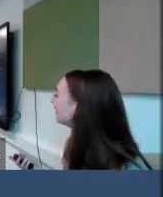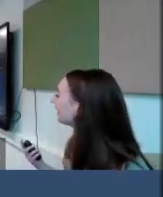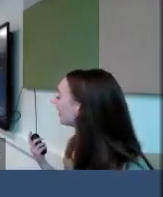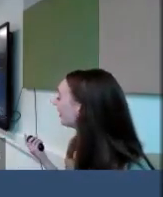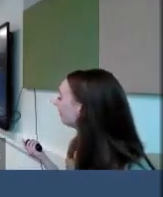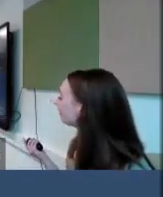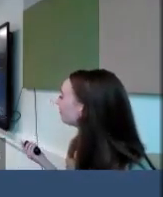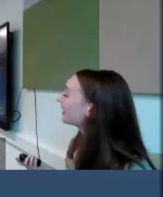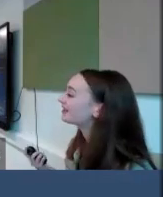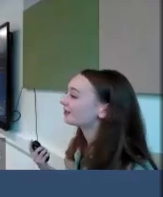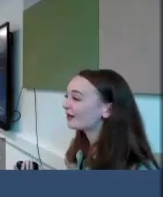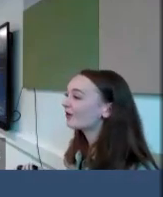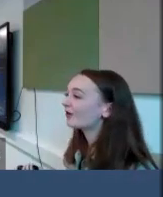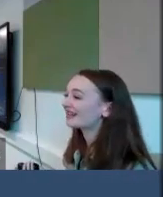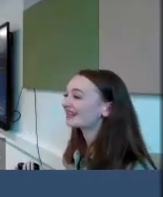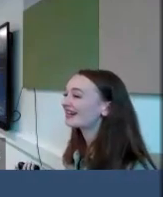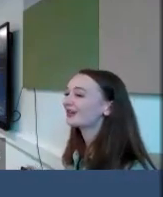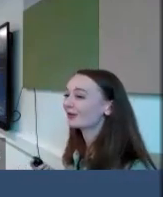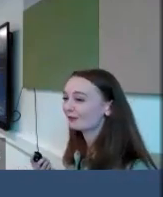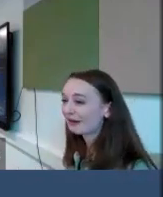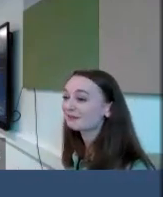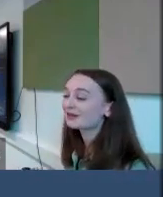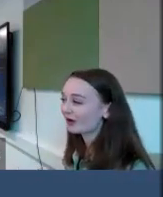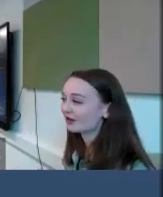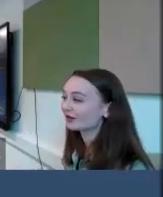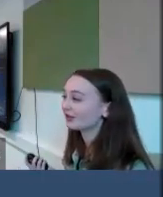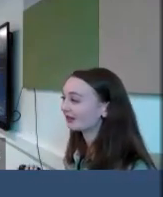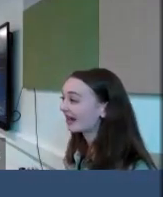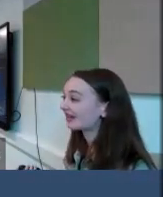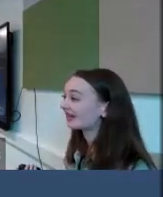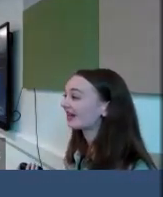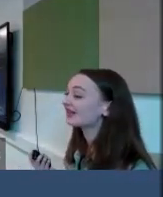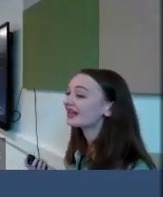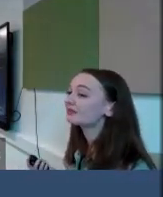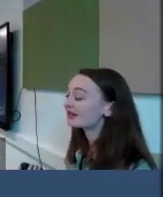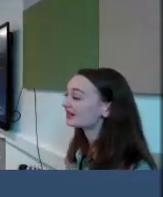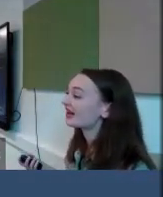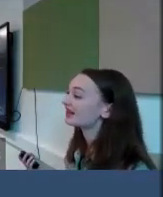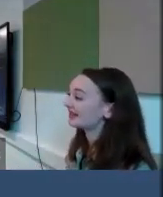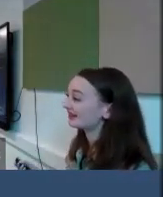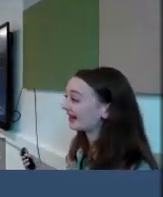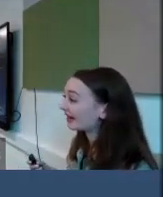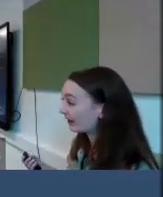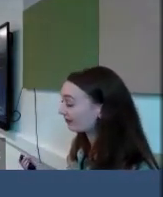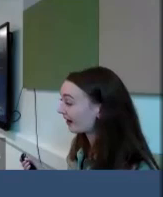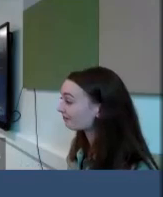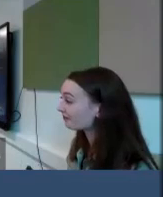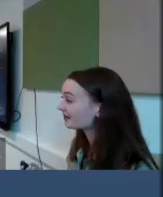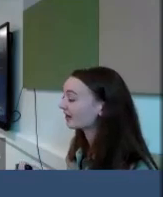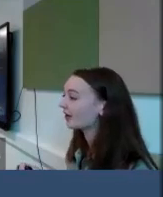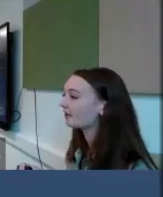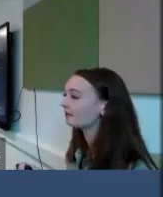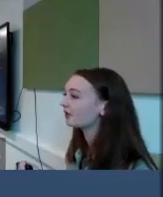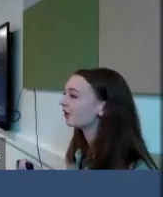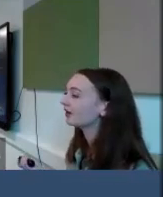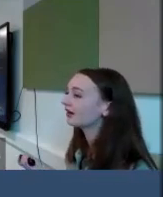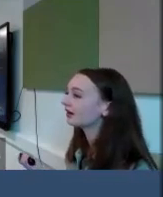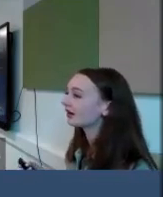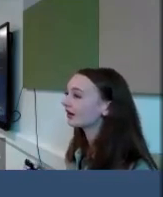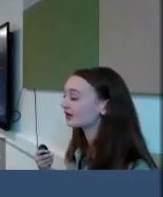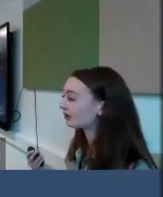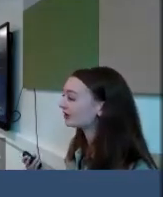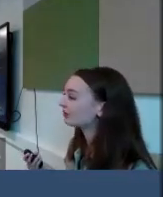ramp. But there is a great organisation called ramps.co.uk, and they specialise in lightweight ramps